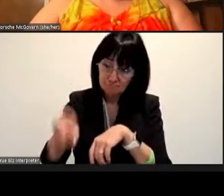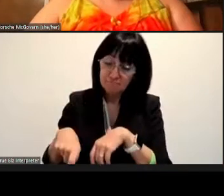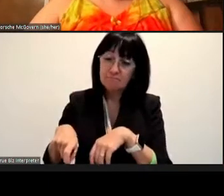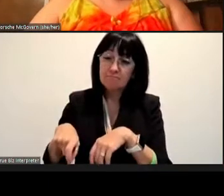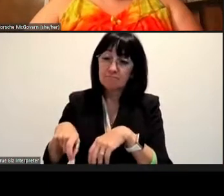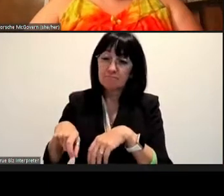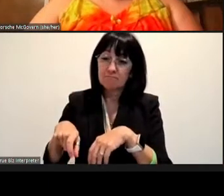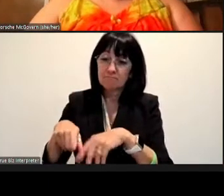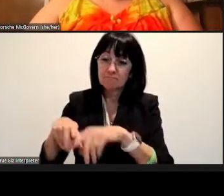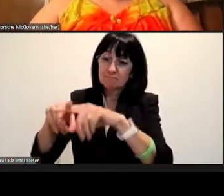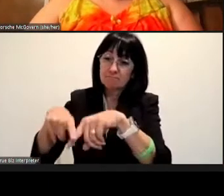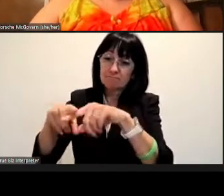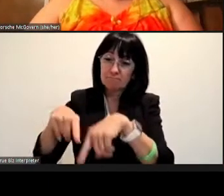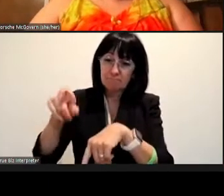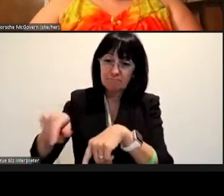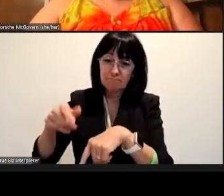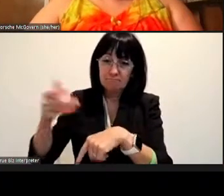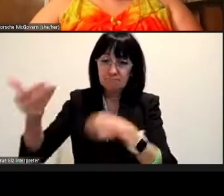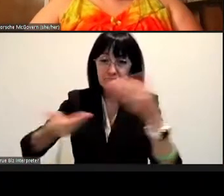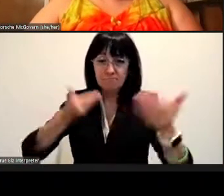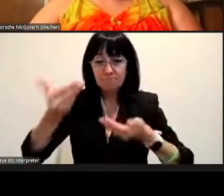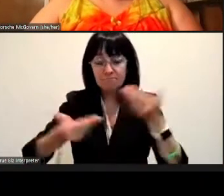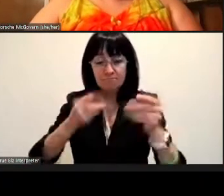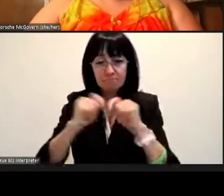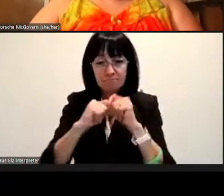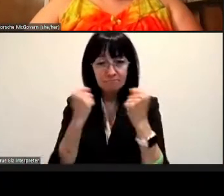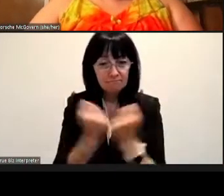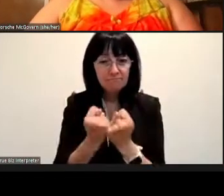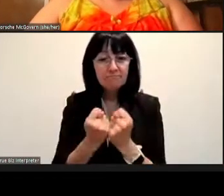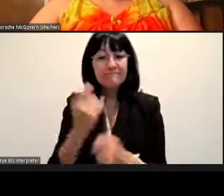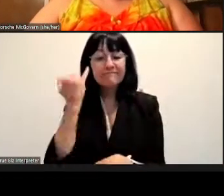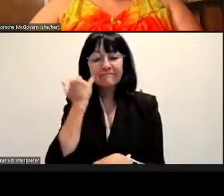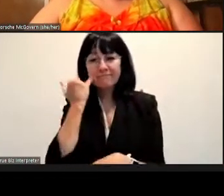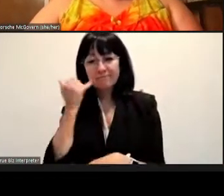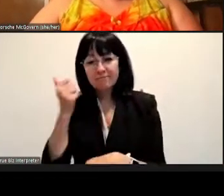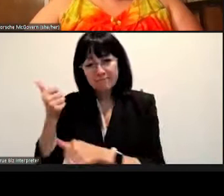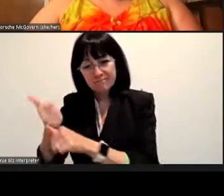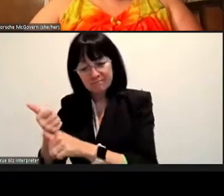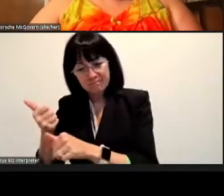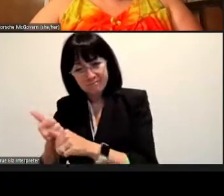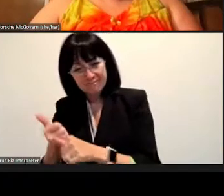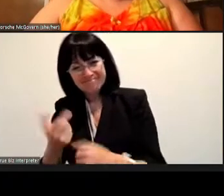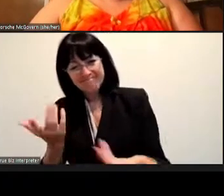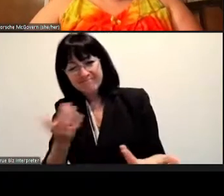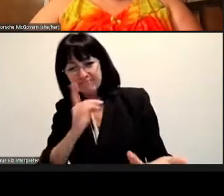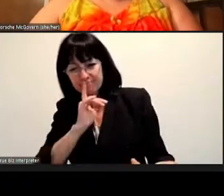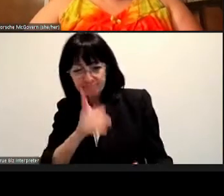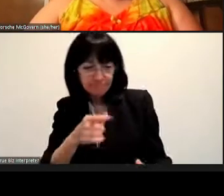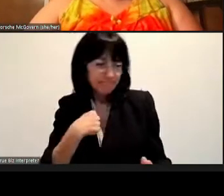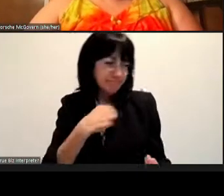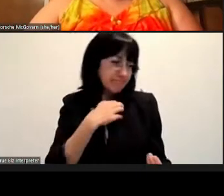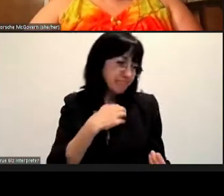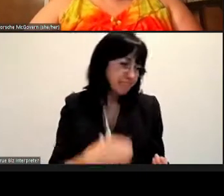you have a policy on, or other things that you're like, gosh, I wish somebody would do this because I don't have the ability to do it.